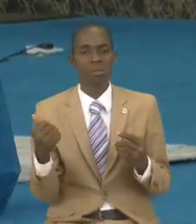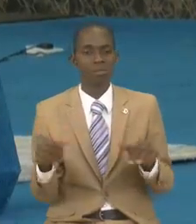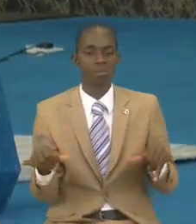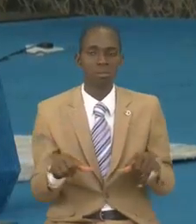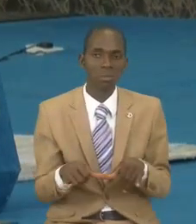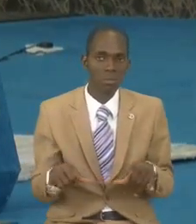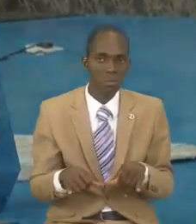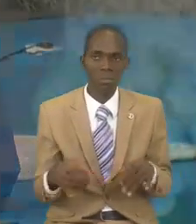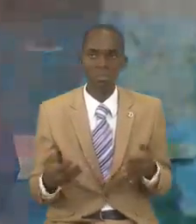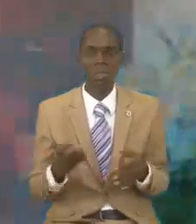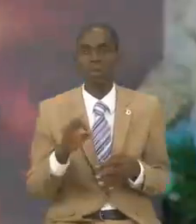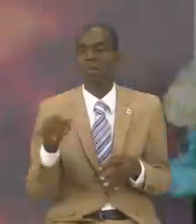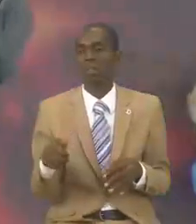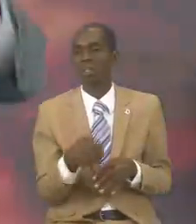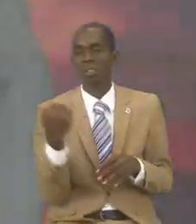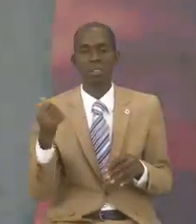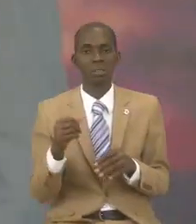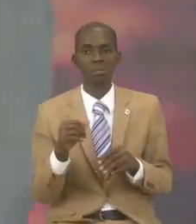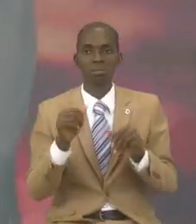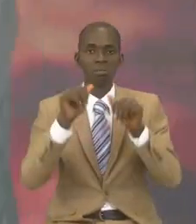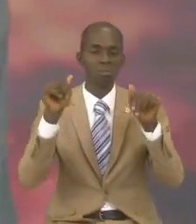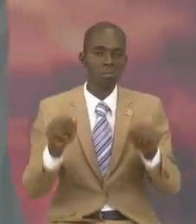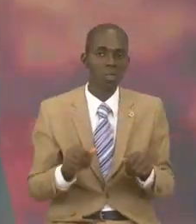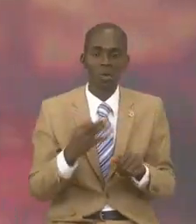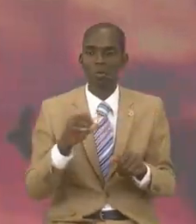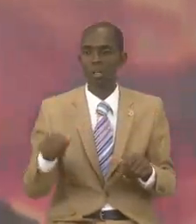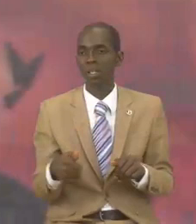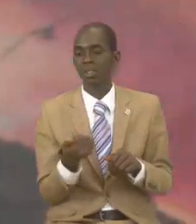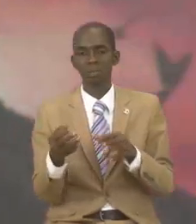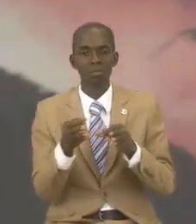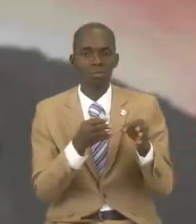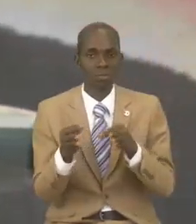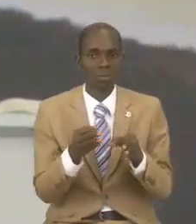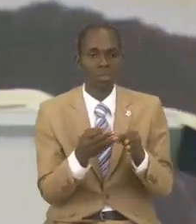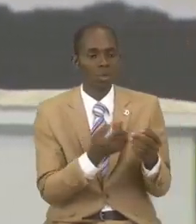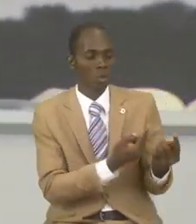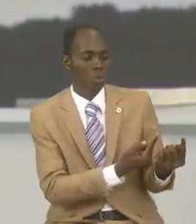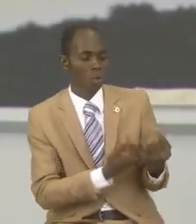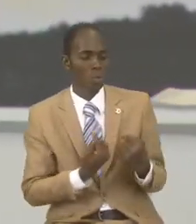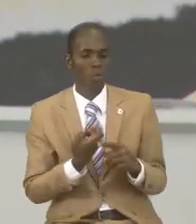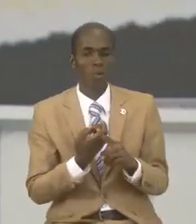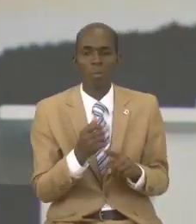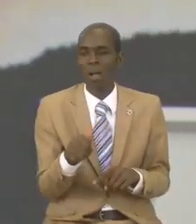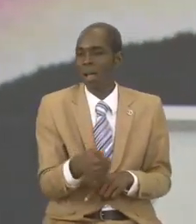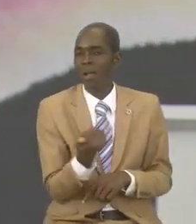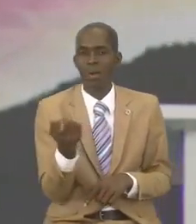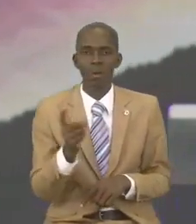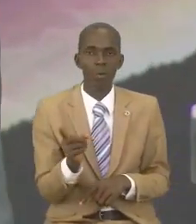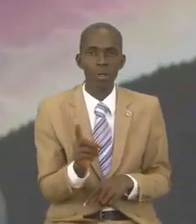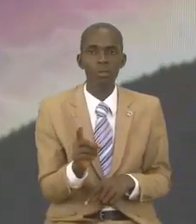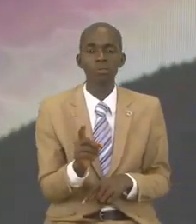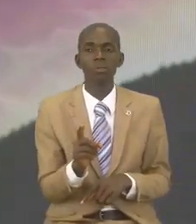of any shape, of any description, coming from anywhere, the common sin,